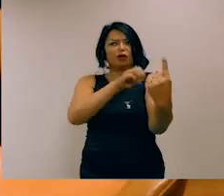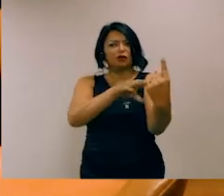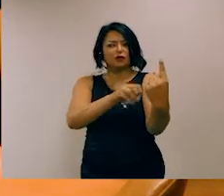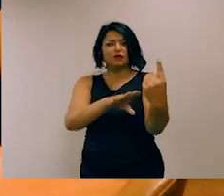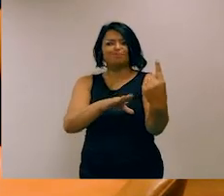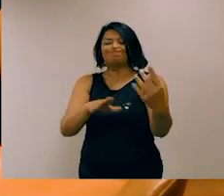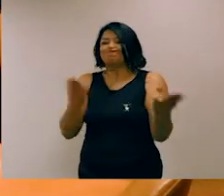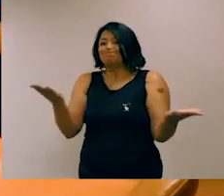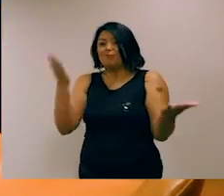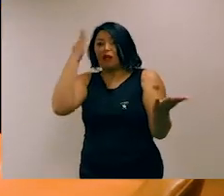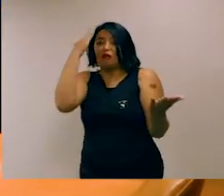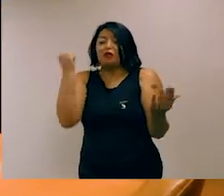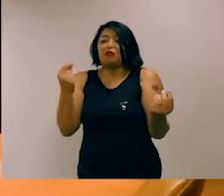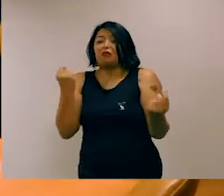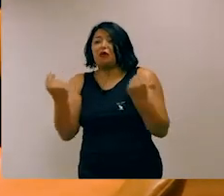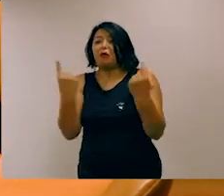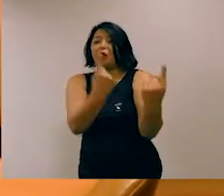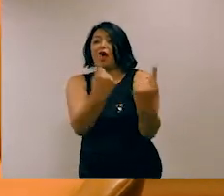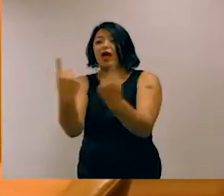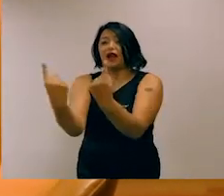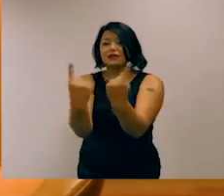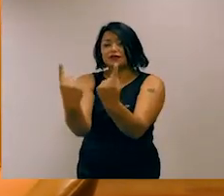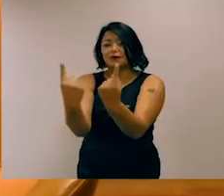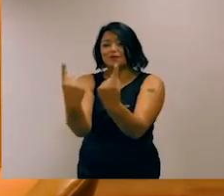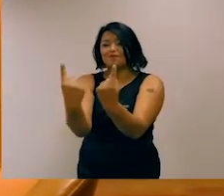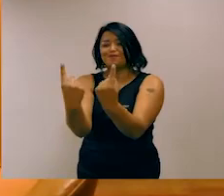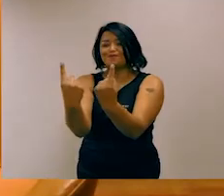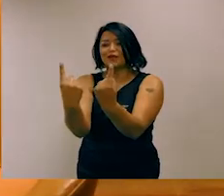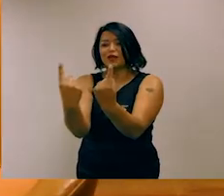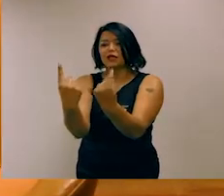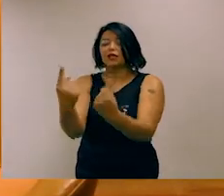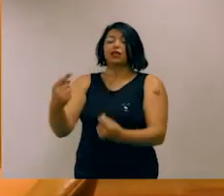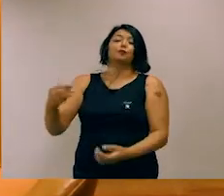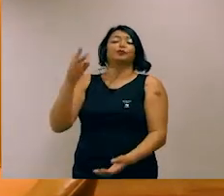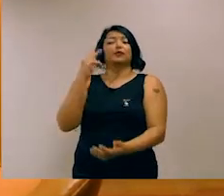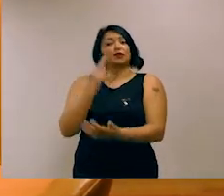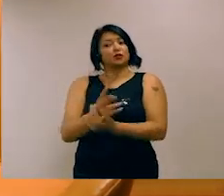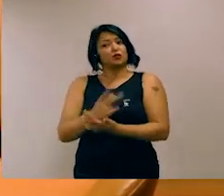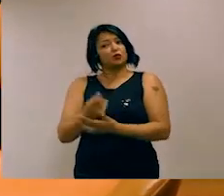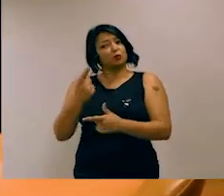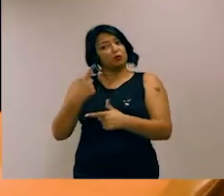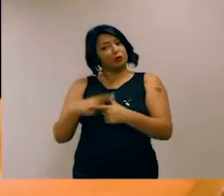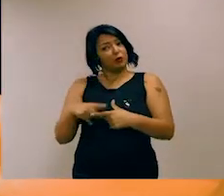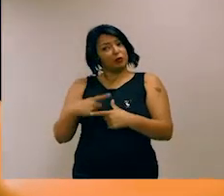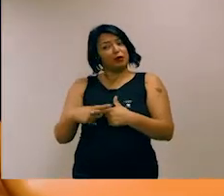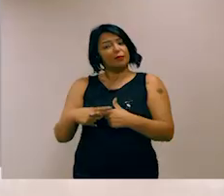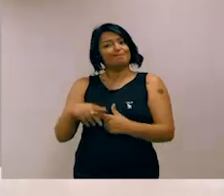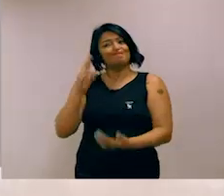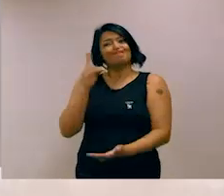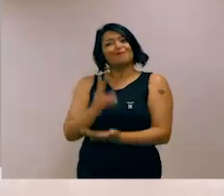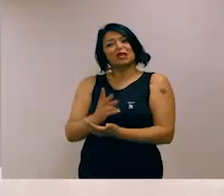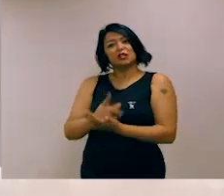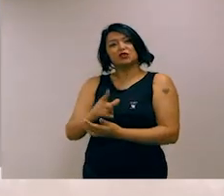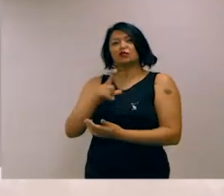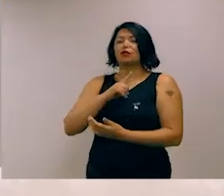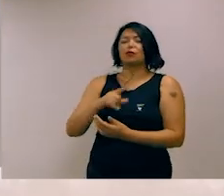we had a direction, even let's say that we knew that for some reason low education leads to